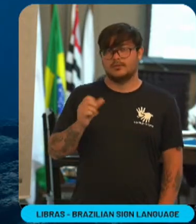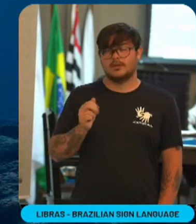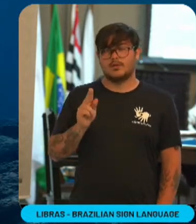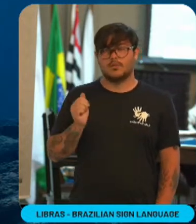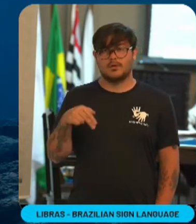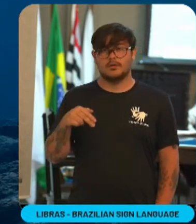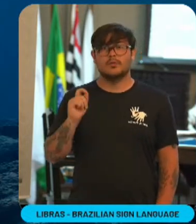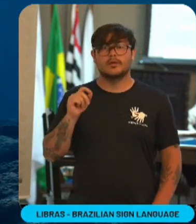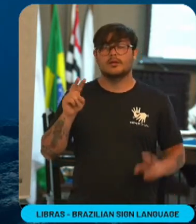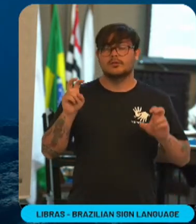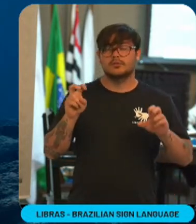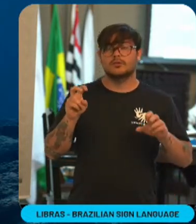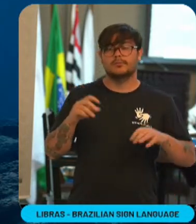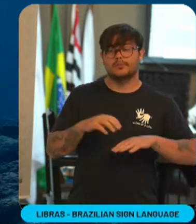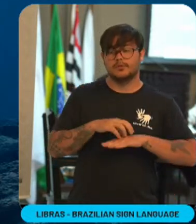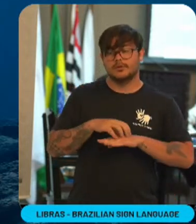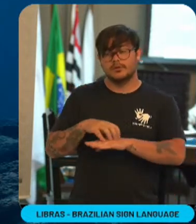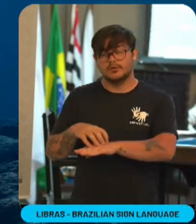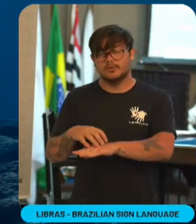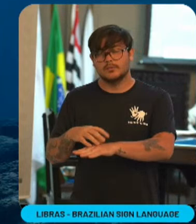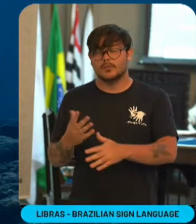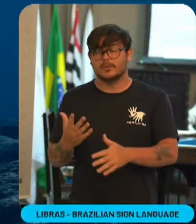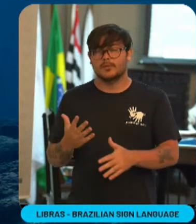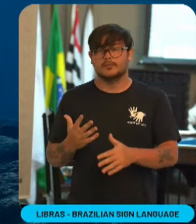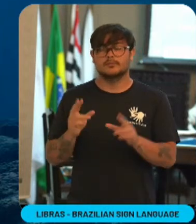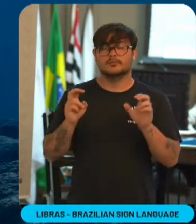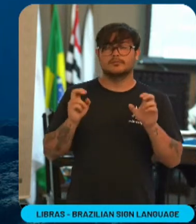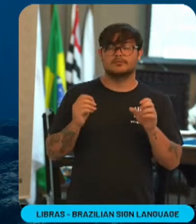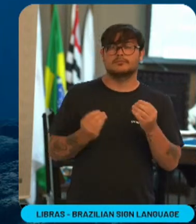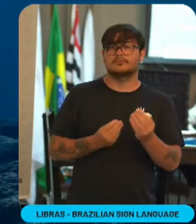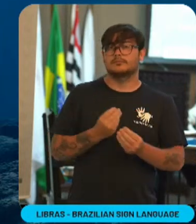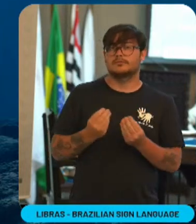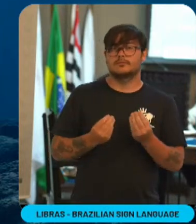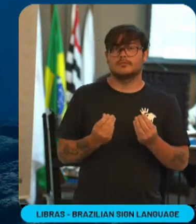economy, which is transport,